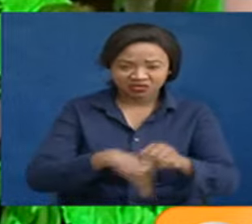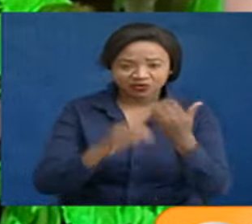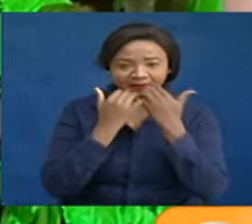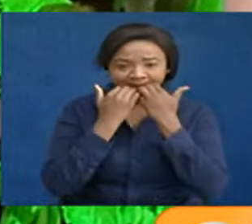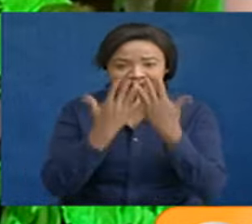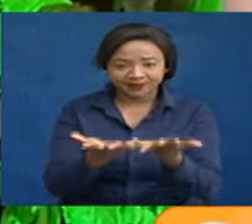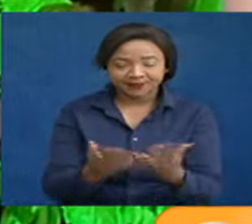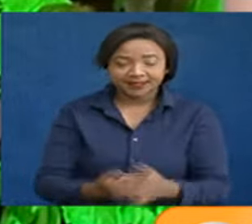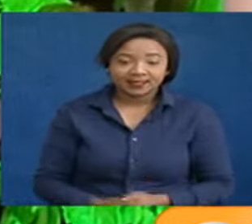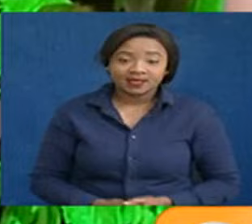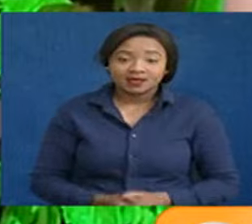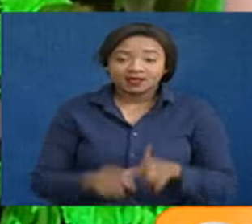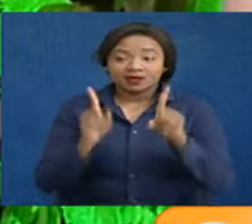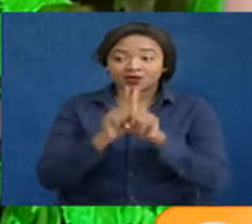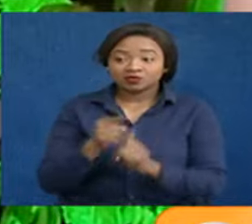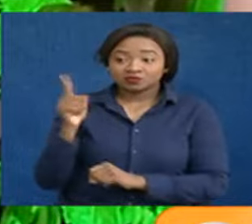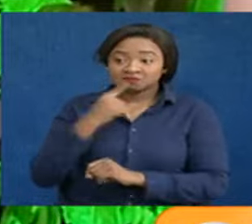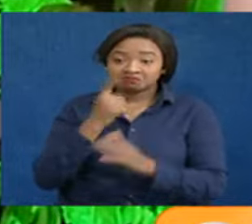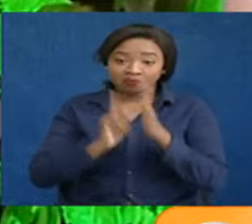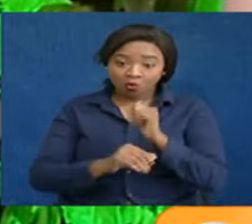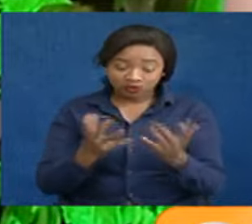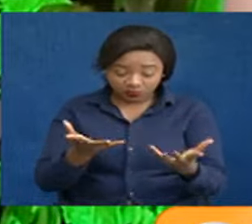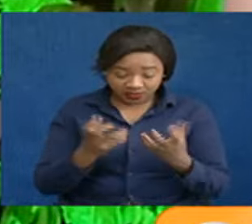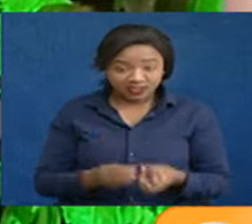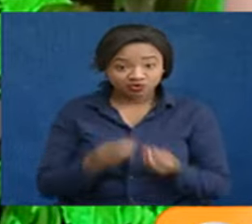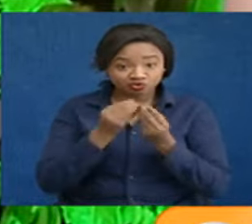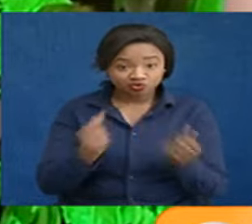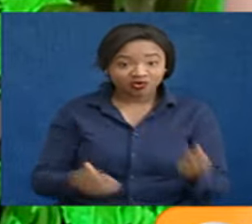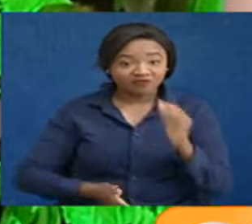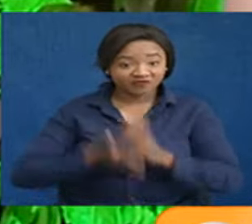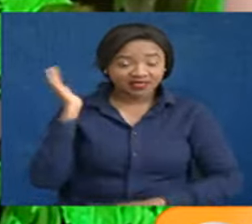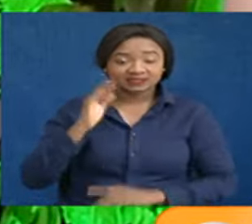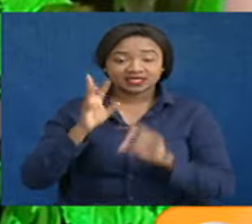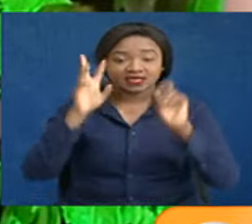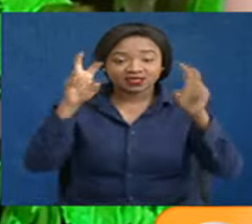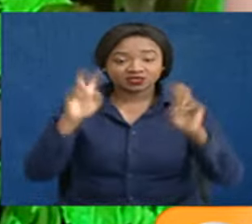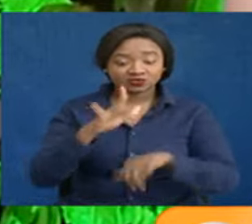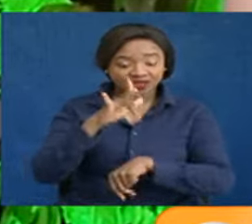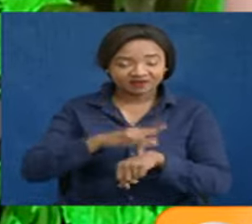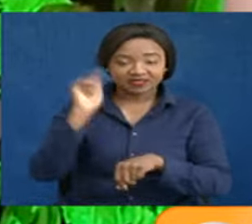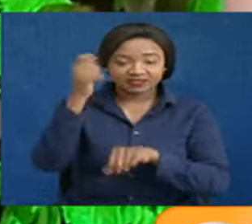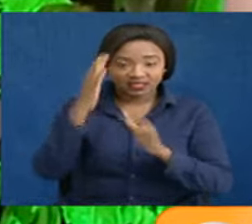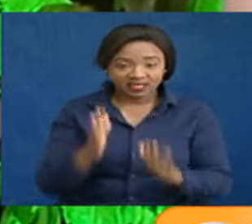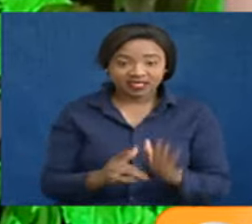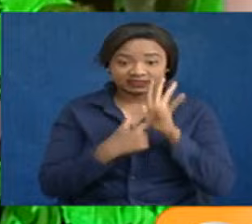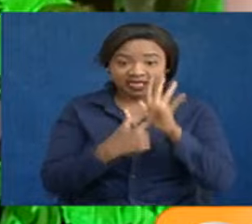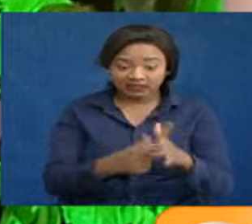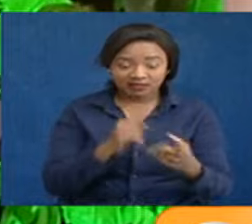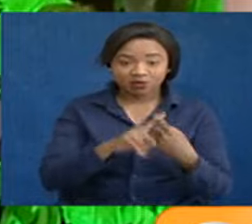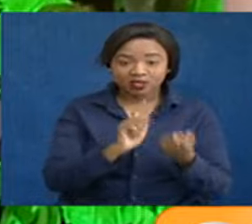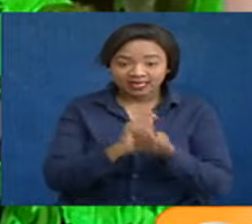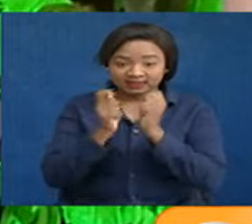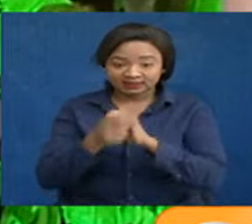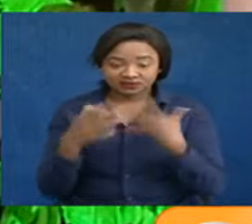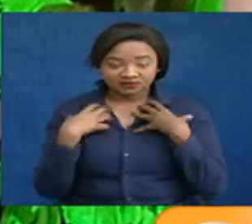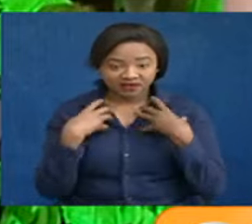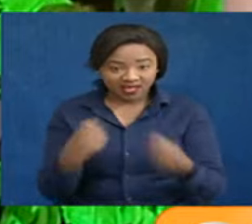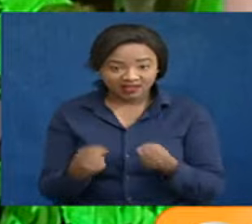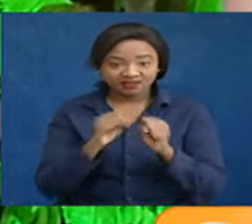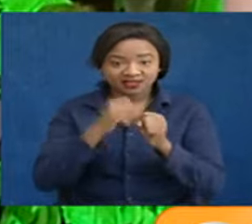Sapit demanded an immediate resolution to pressing issues affecting Kenyans, ranging from the bumpy transition to SHIF, a punitive